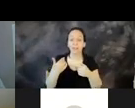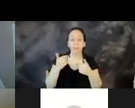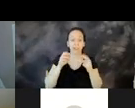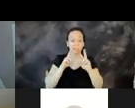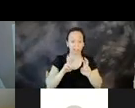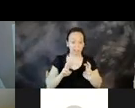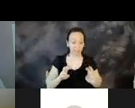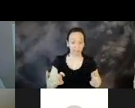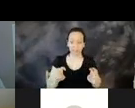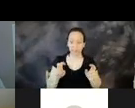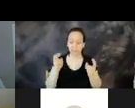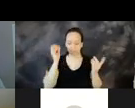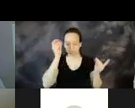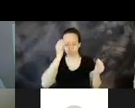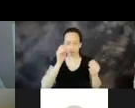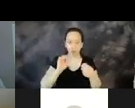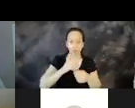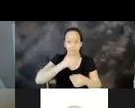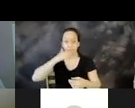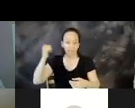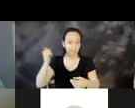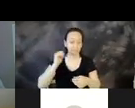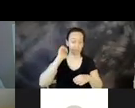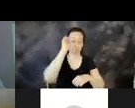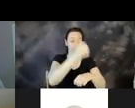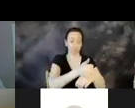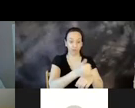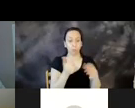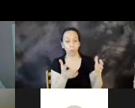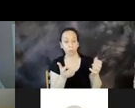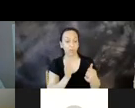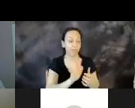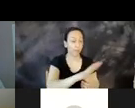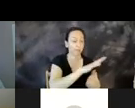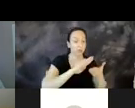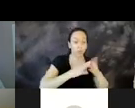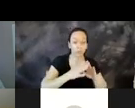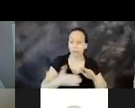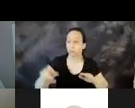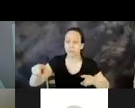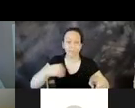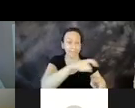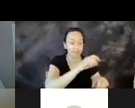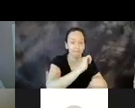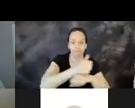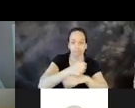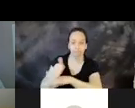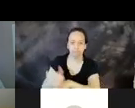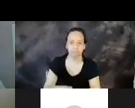to locate in-person sales locations to accommodate the communities that need them. So this analysis was informed